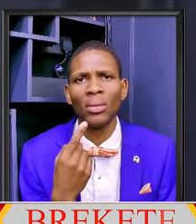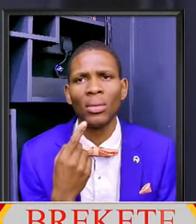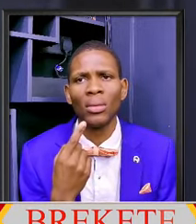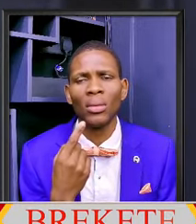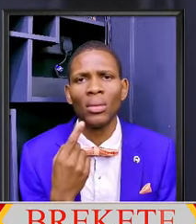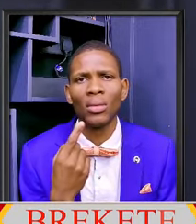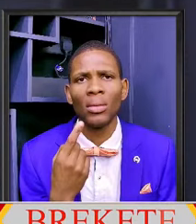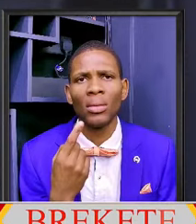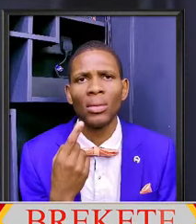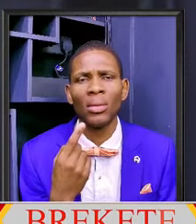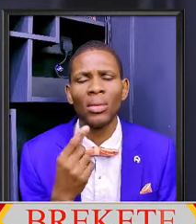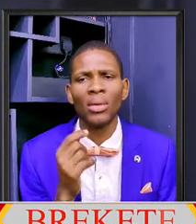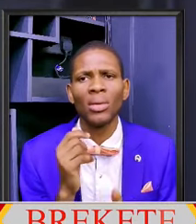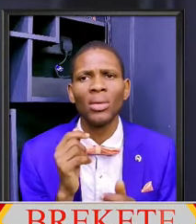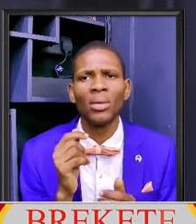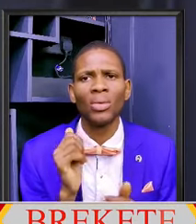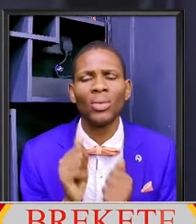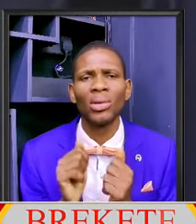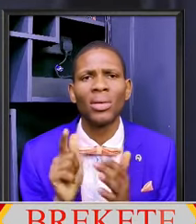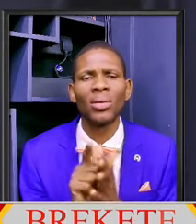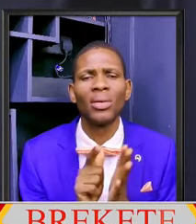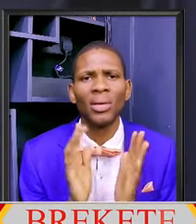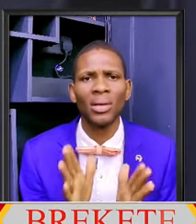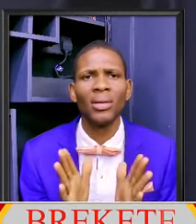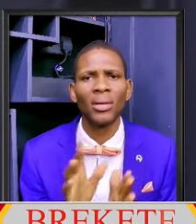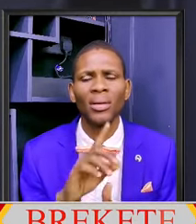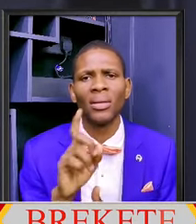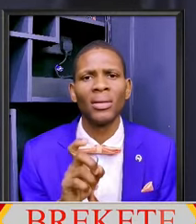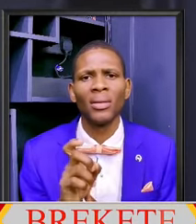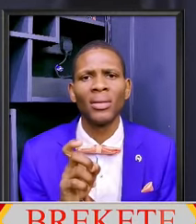It's from the lawyer. Which lawyer?